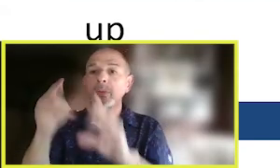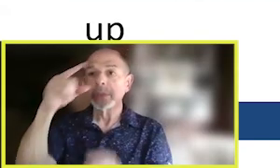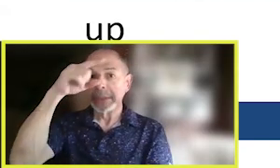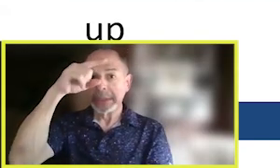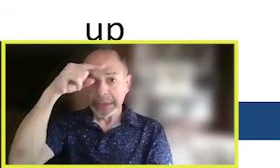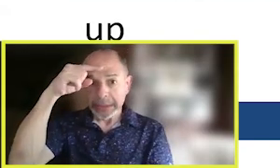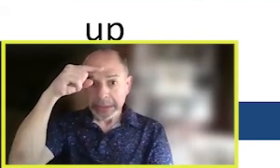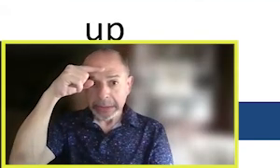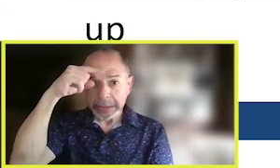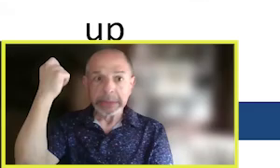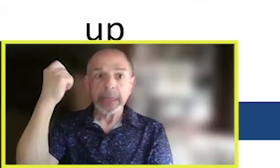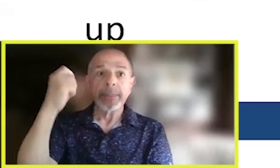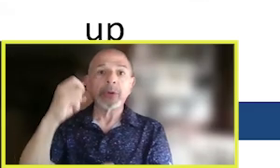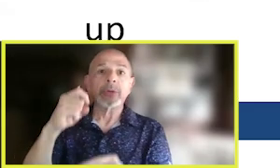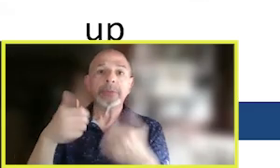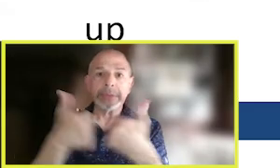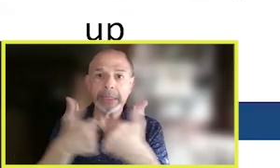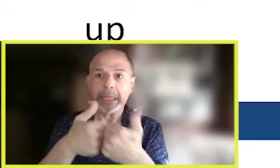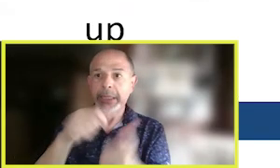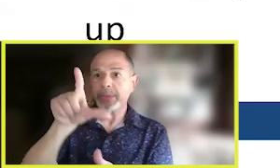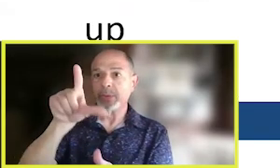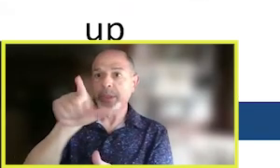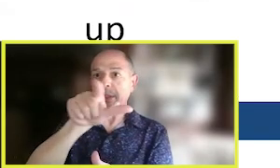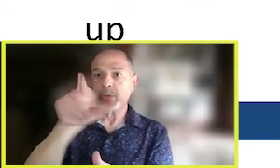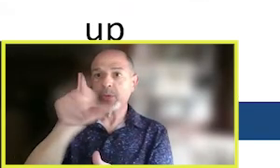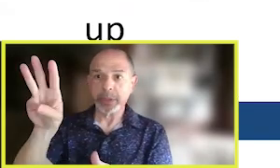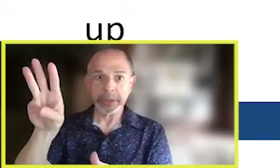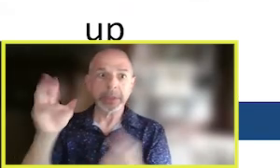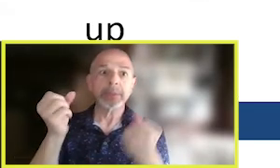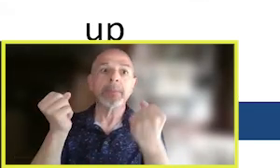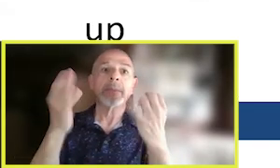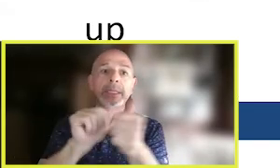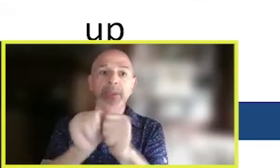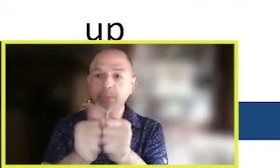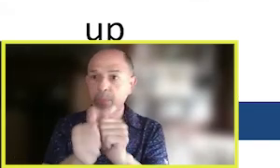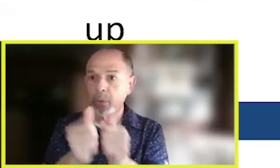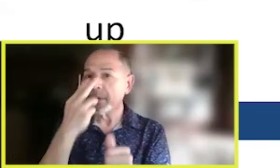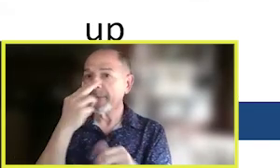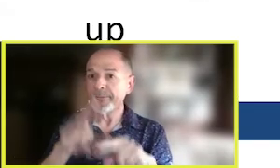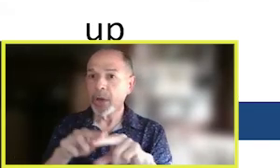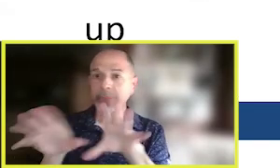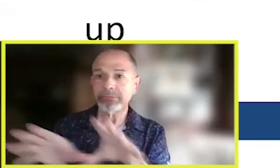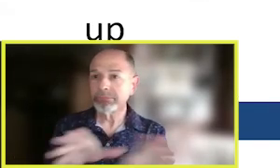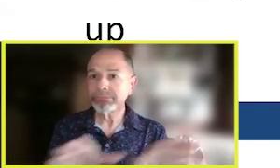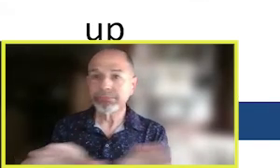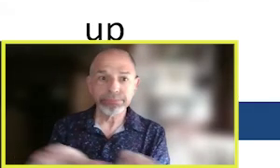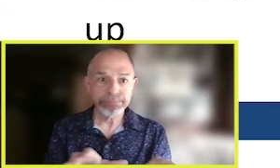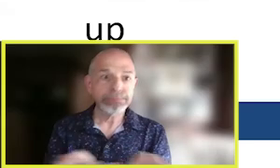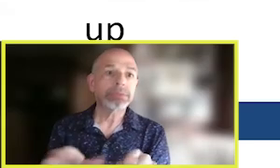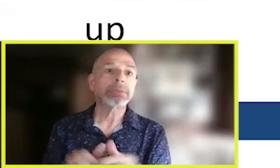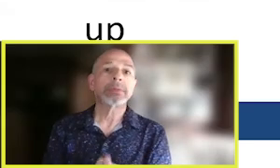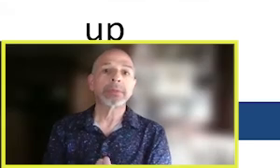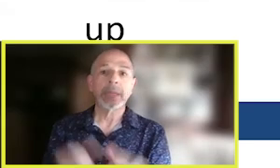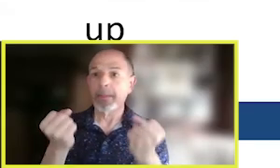2026. So there were many sports and fun events. Our communications team and training team attended